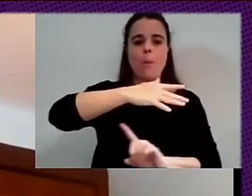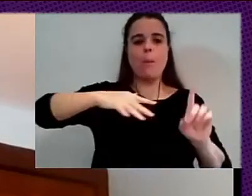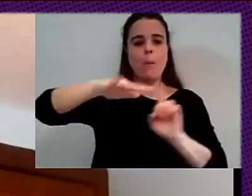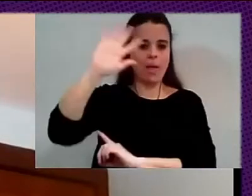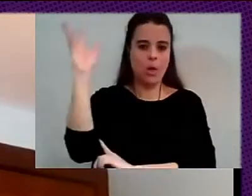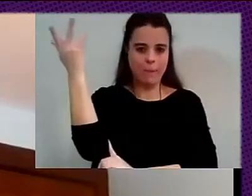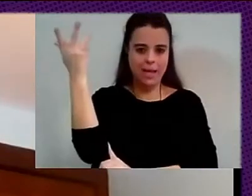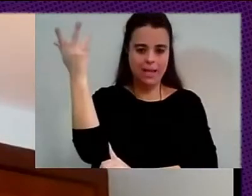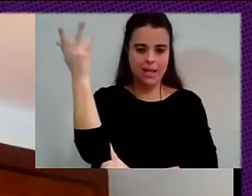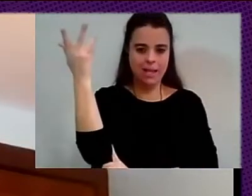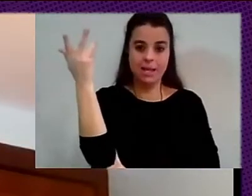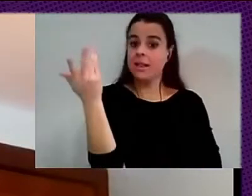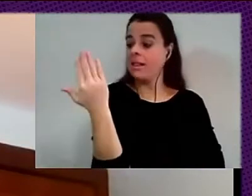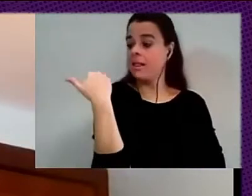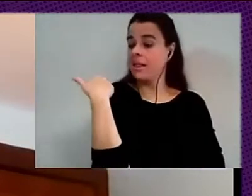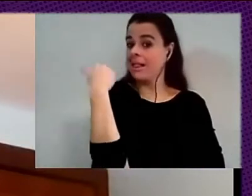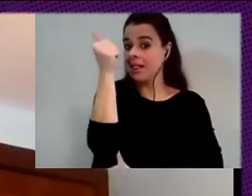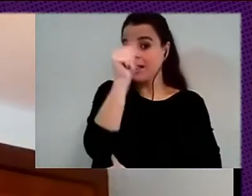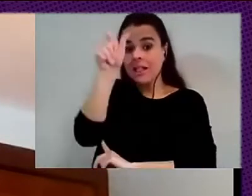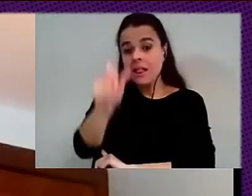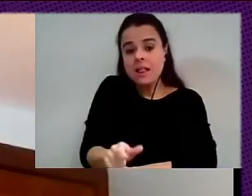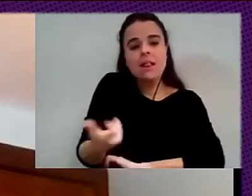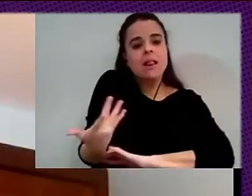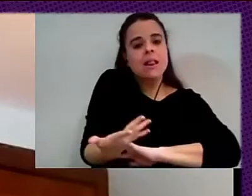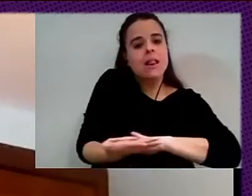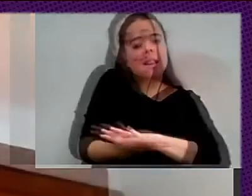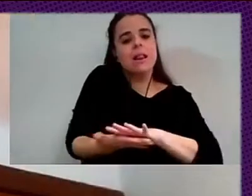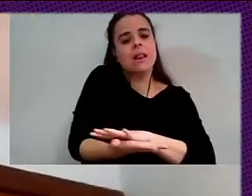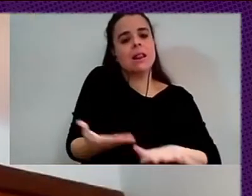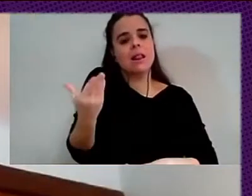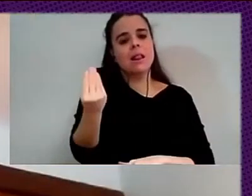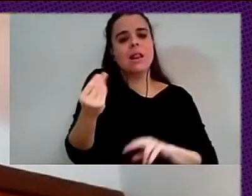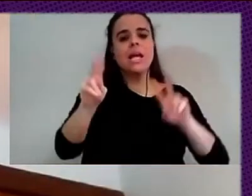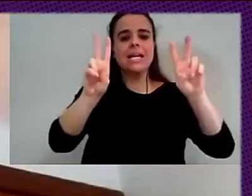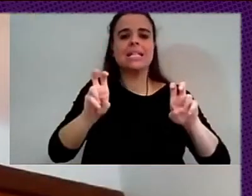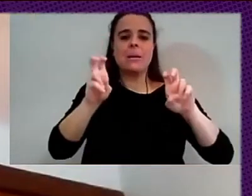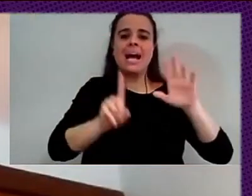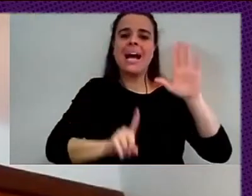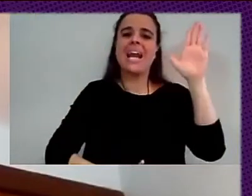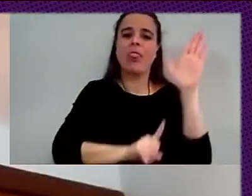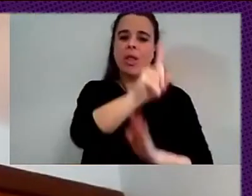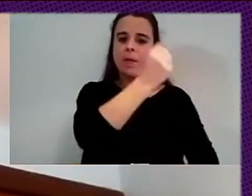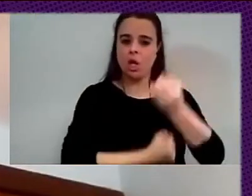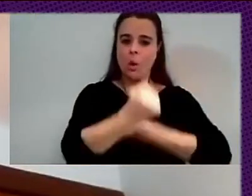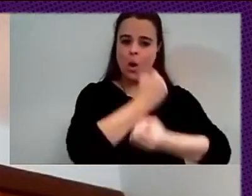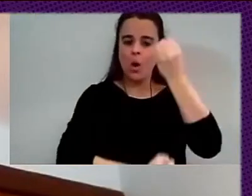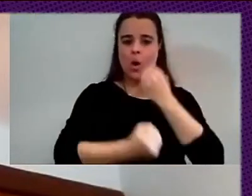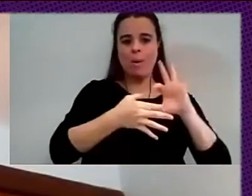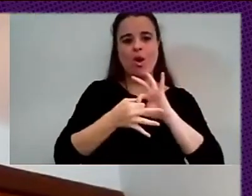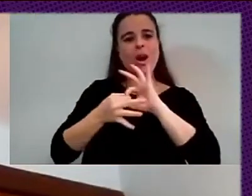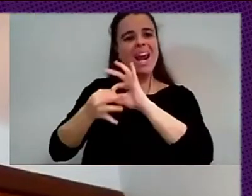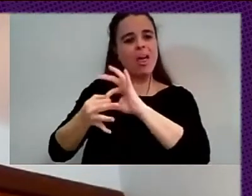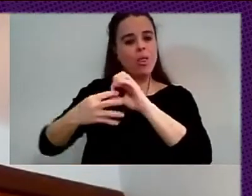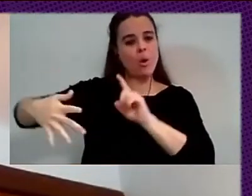the concept of degrowth. So here's the general context, and I want to bring this up because I